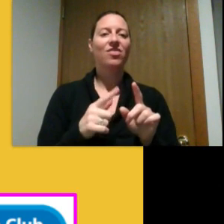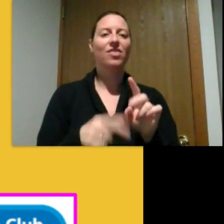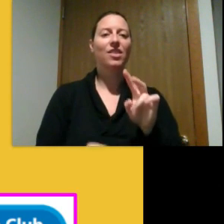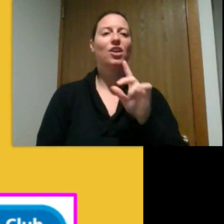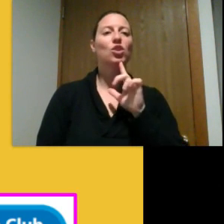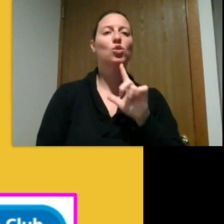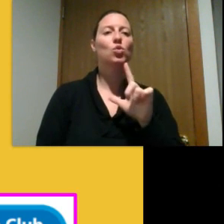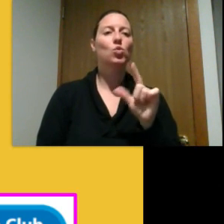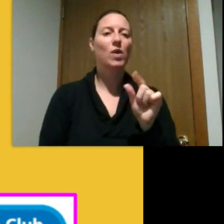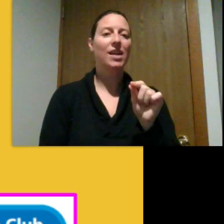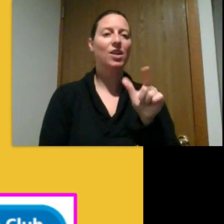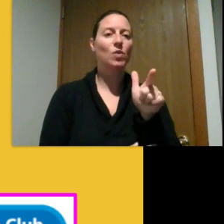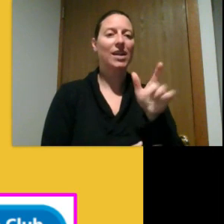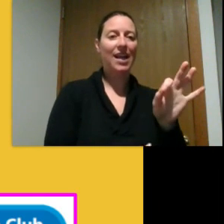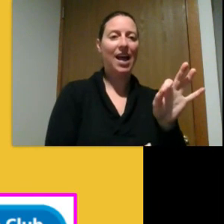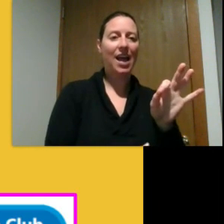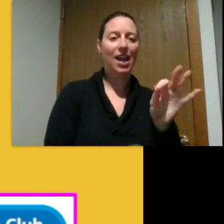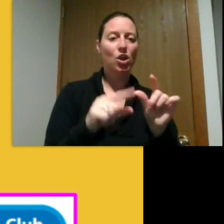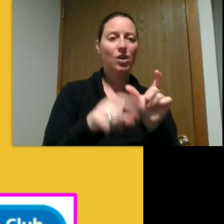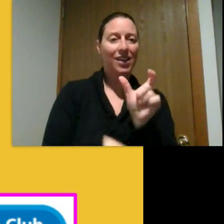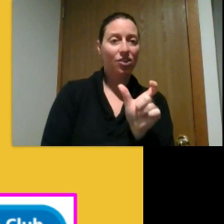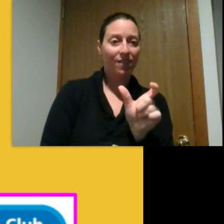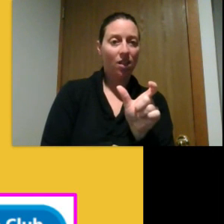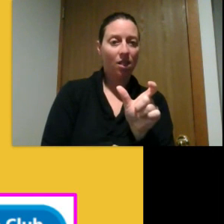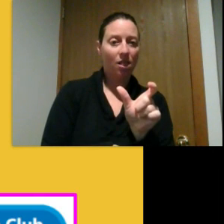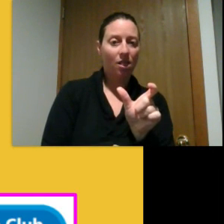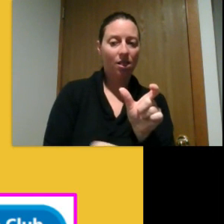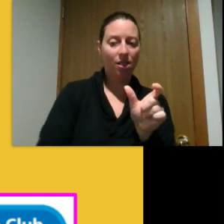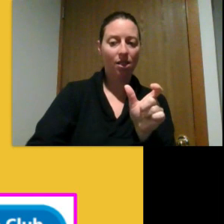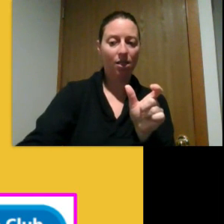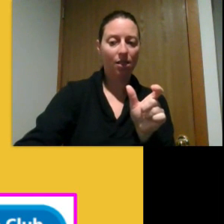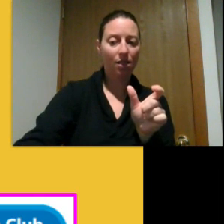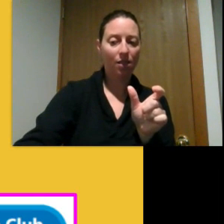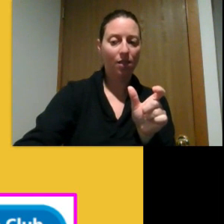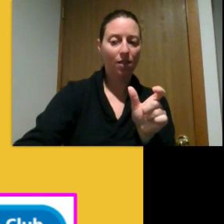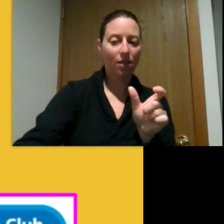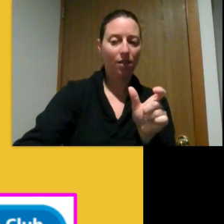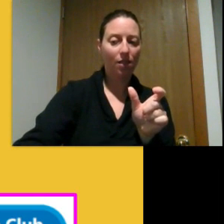15. Divide that, and you get 40%.